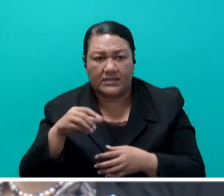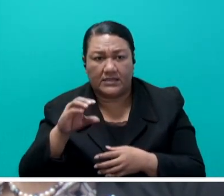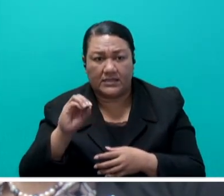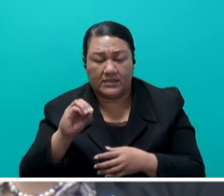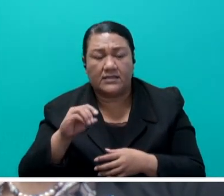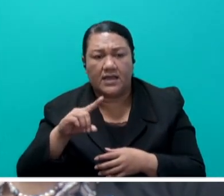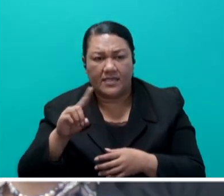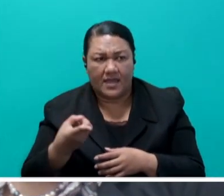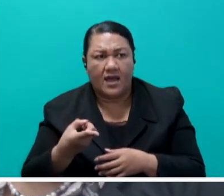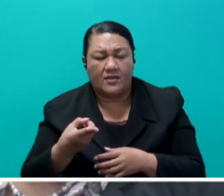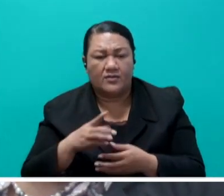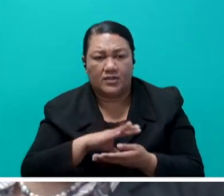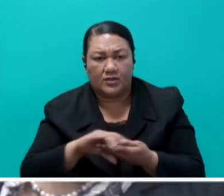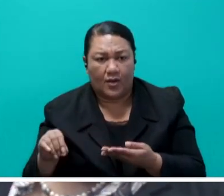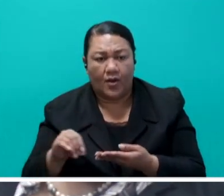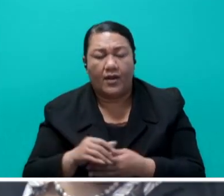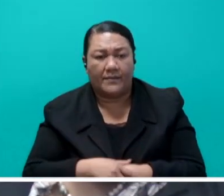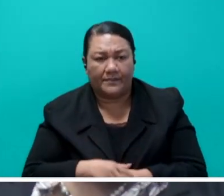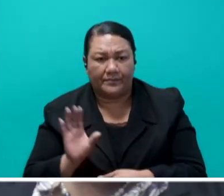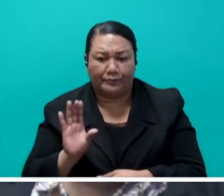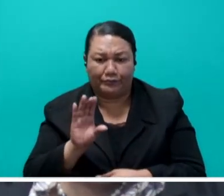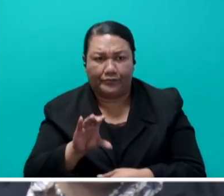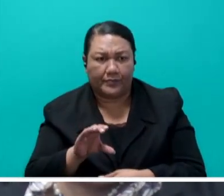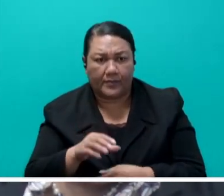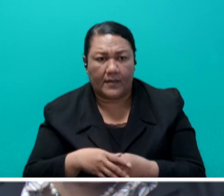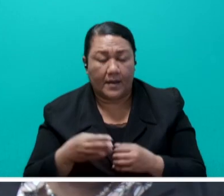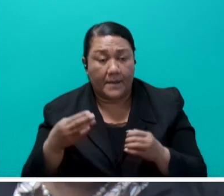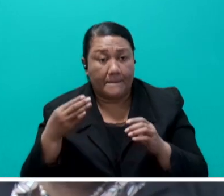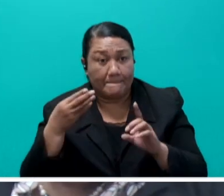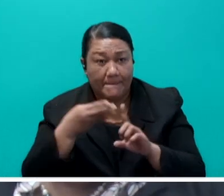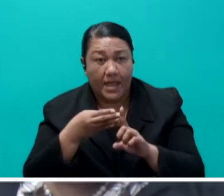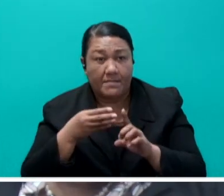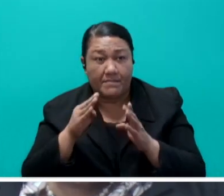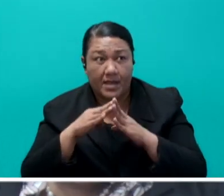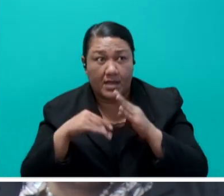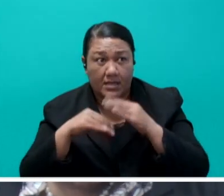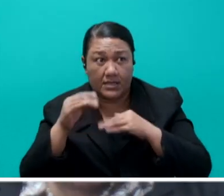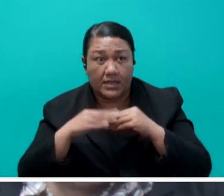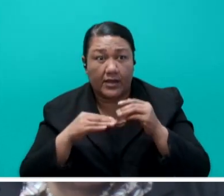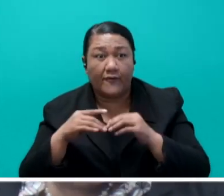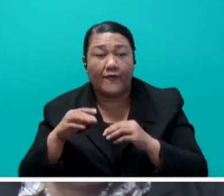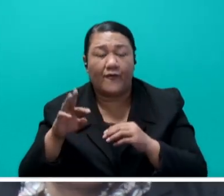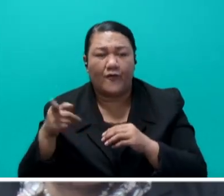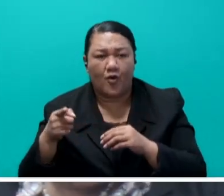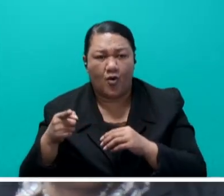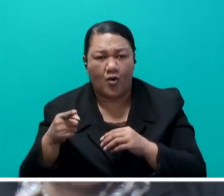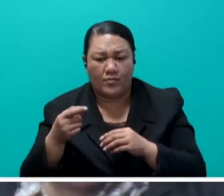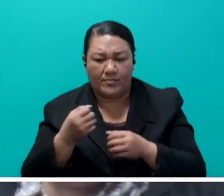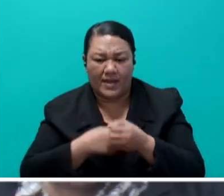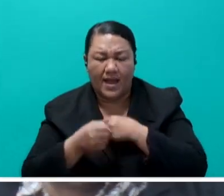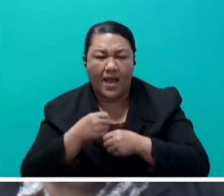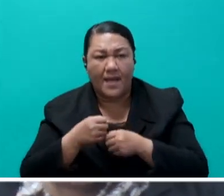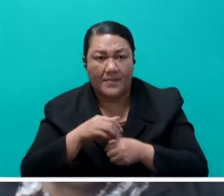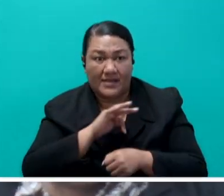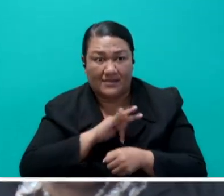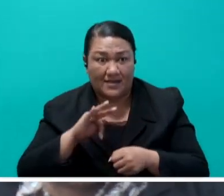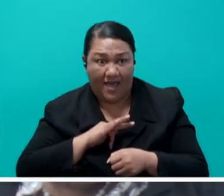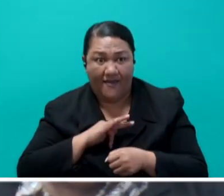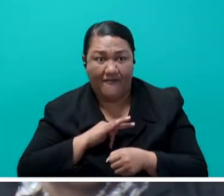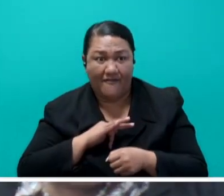$576,580. So the brand new building was intended for staff to be staff quarters and has been